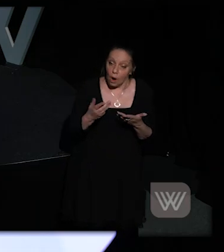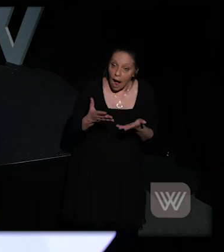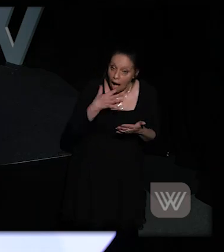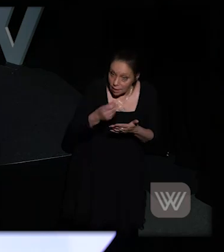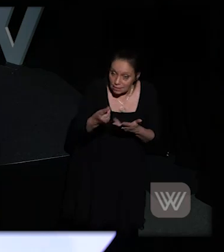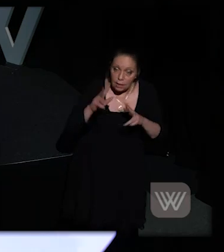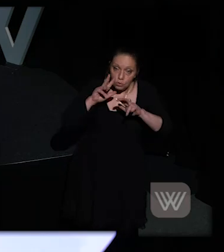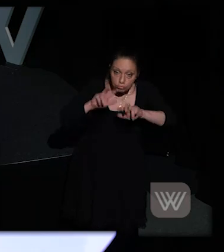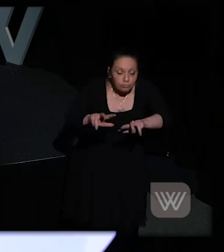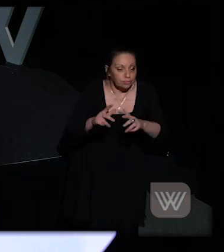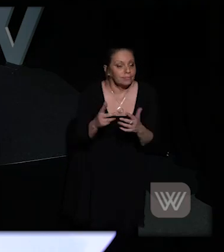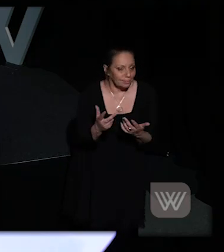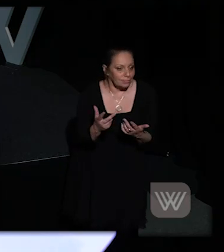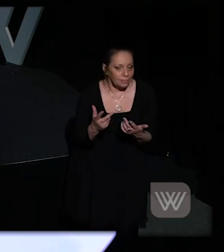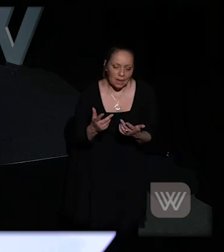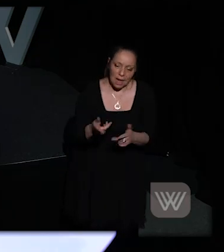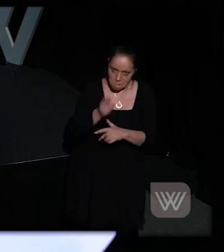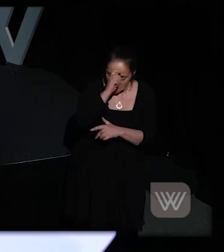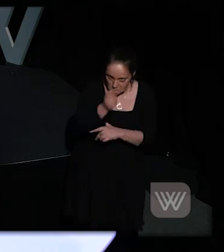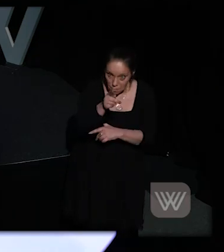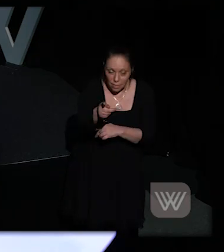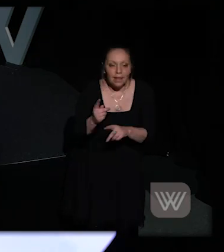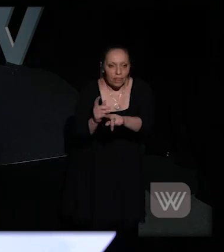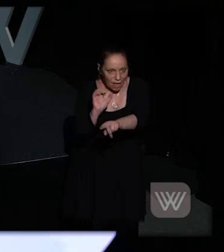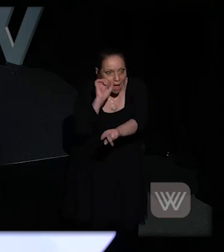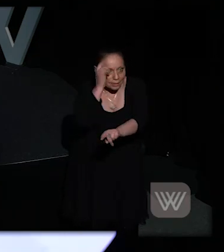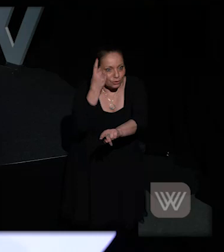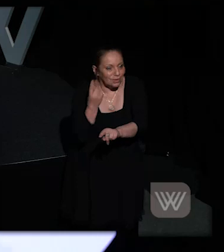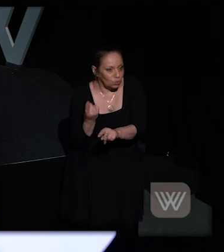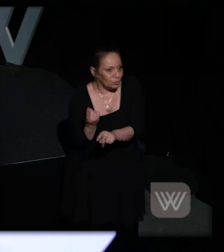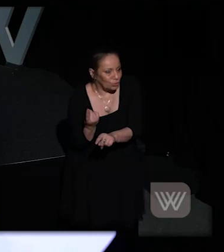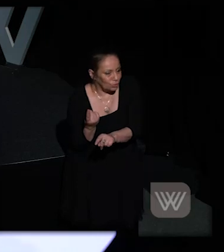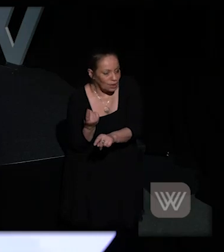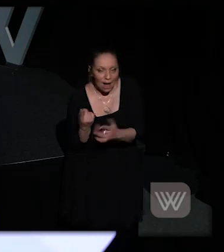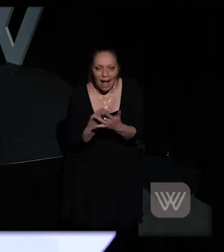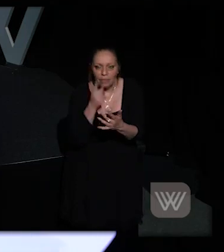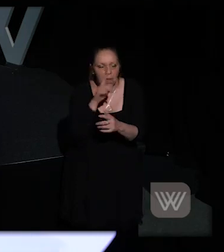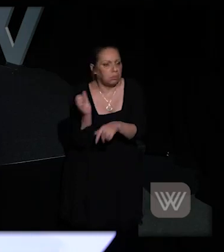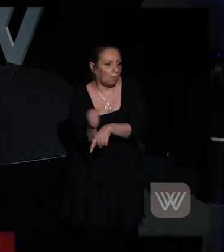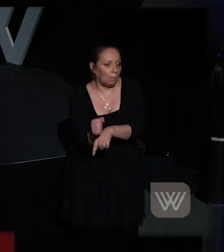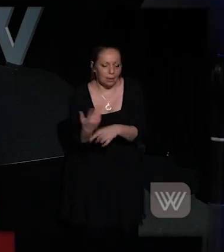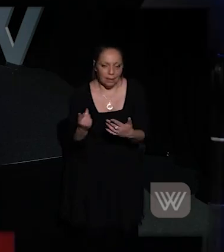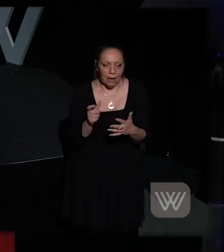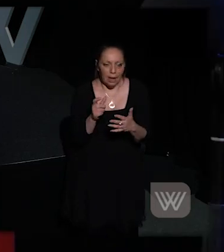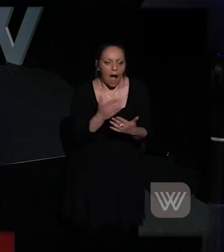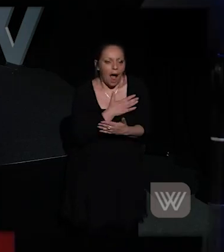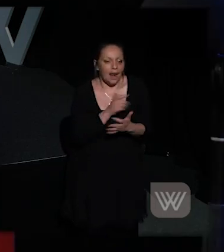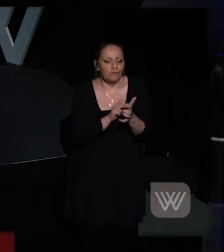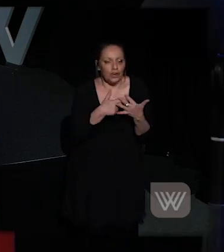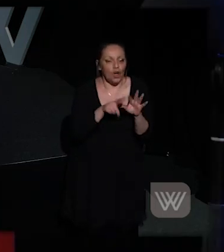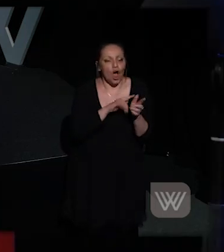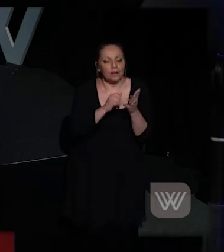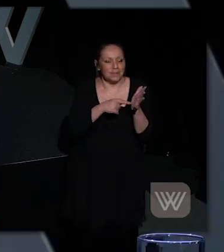and, you know, props to them, seriously, because they sort of understood something that no one else was willing to. I love an economist who acts like a white knight, like,